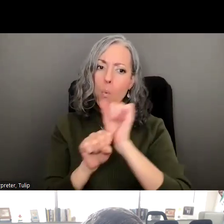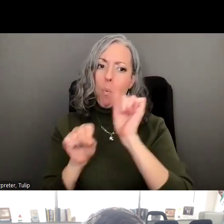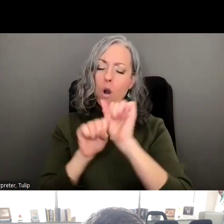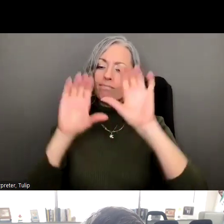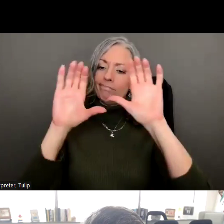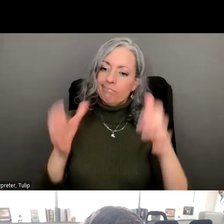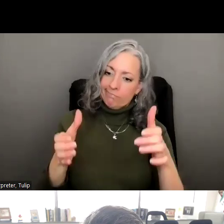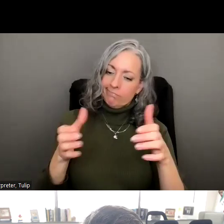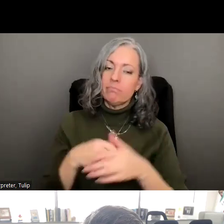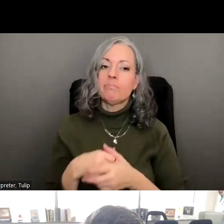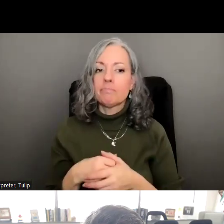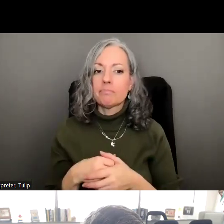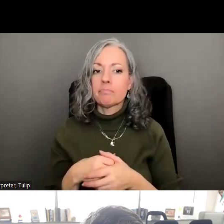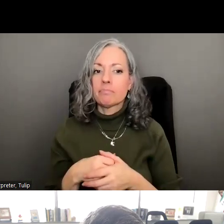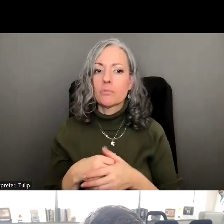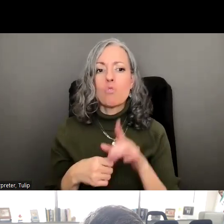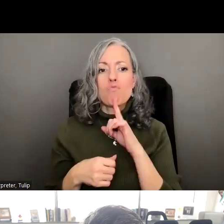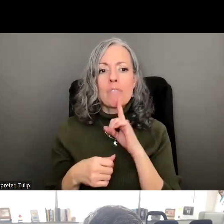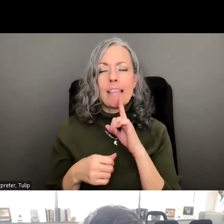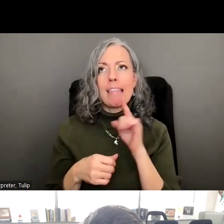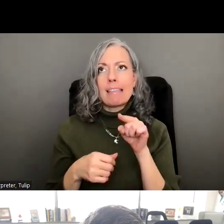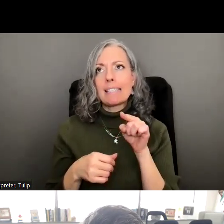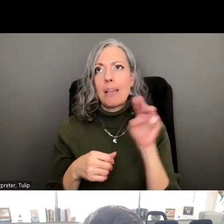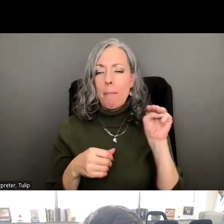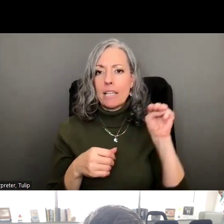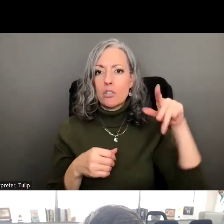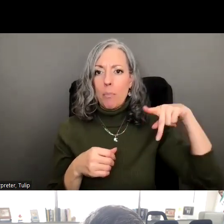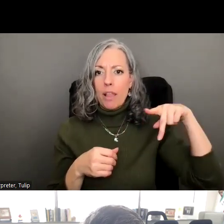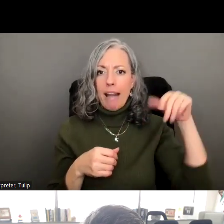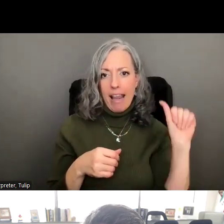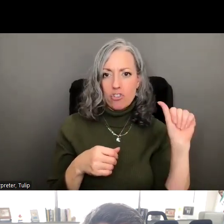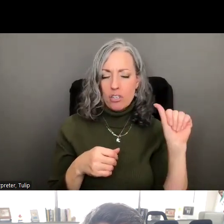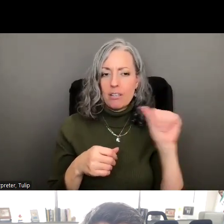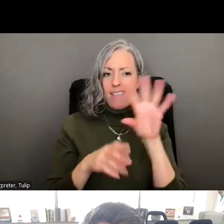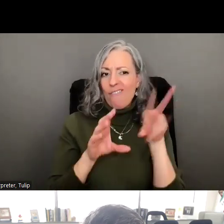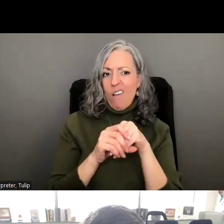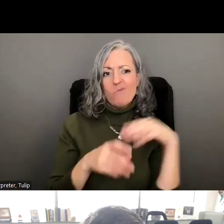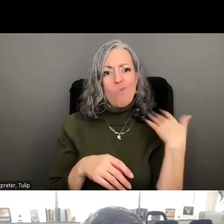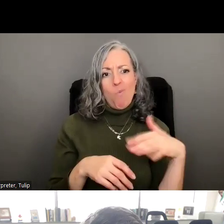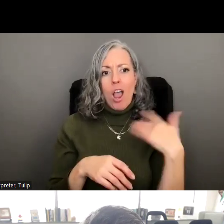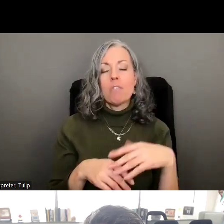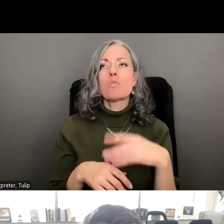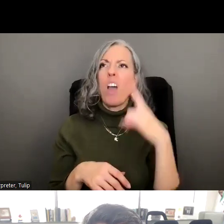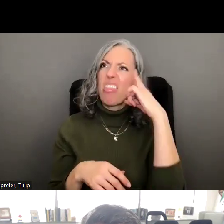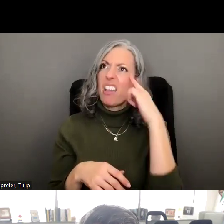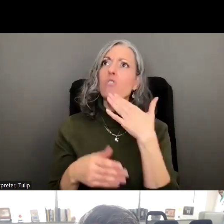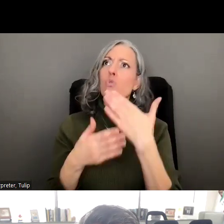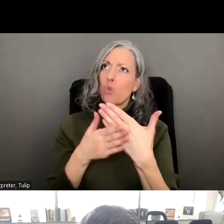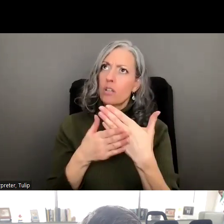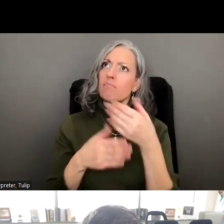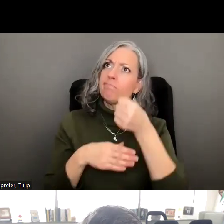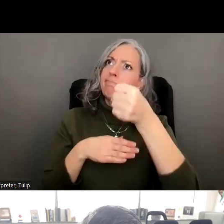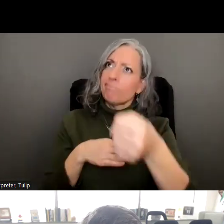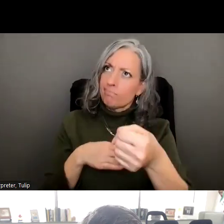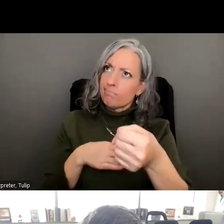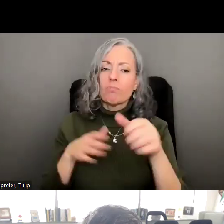collectively as part of the master plan for aging. And so I think we are positioned well to move into kind of the